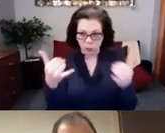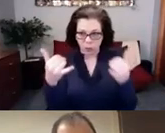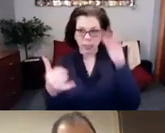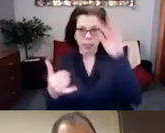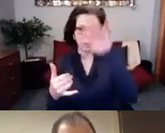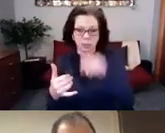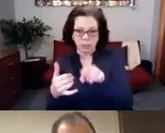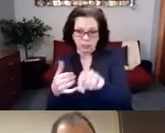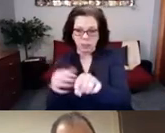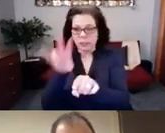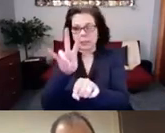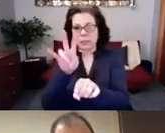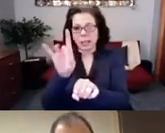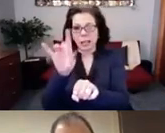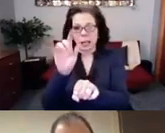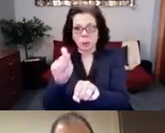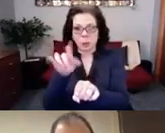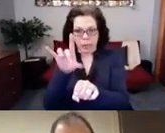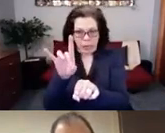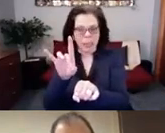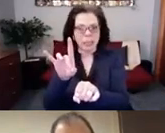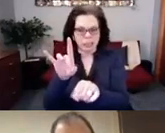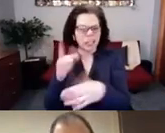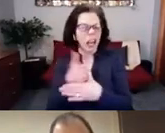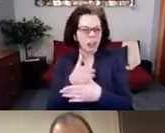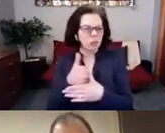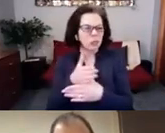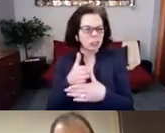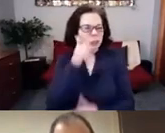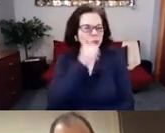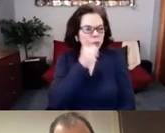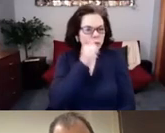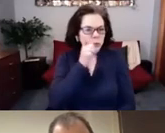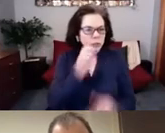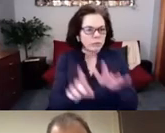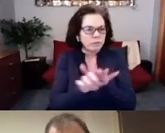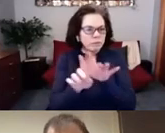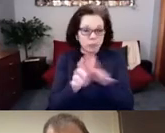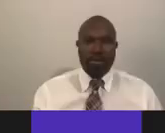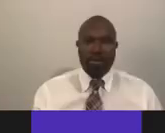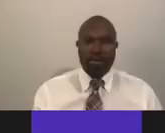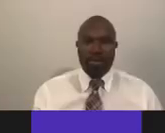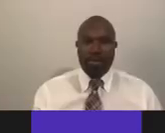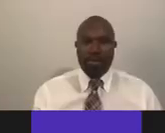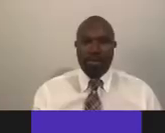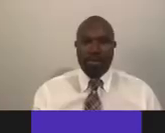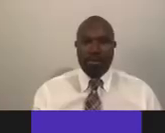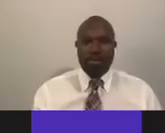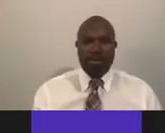at 78.8 for average daily incident rate per 100,000 and